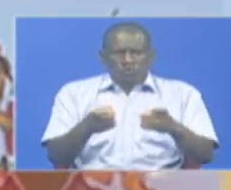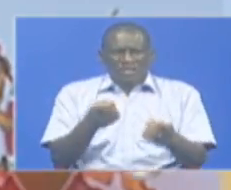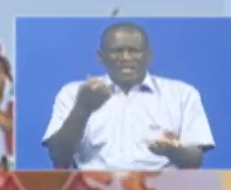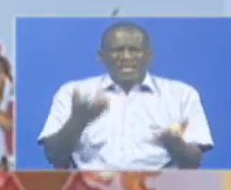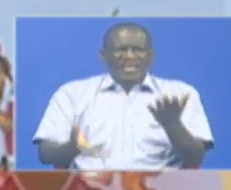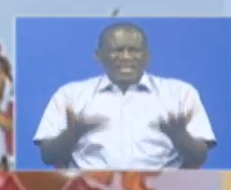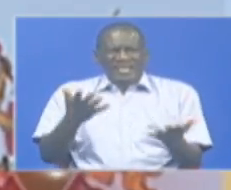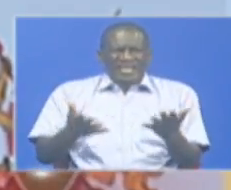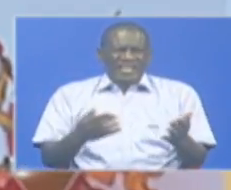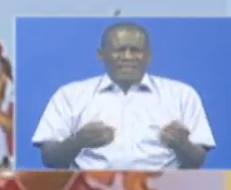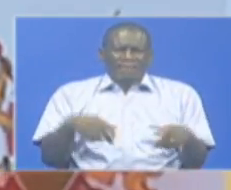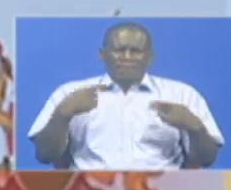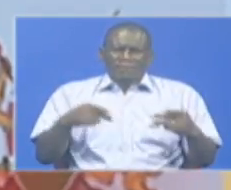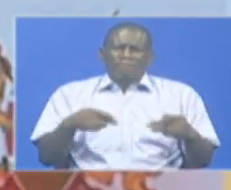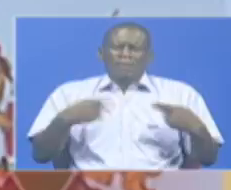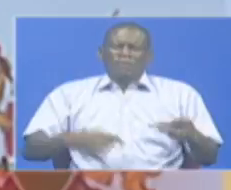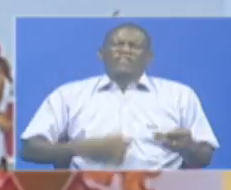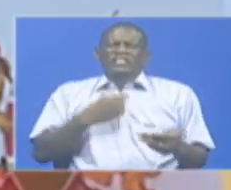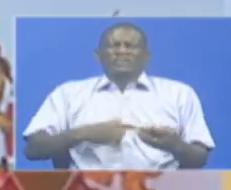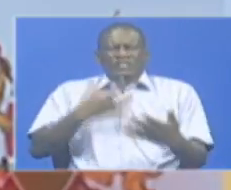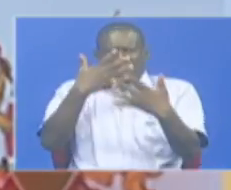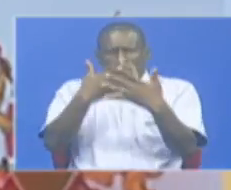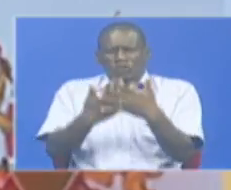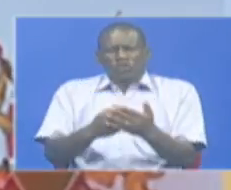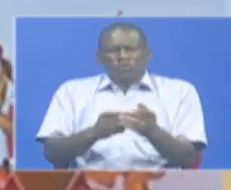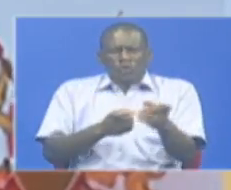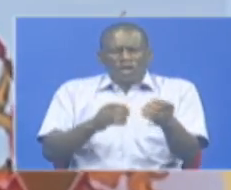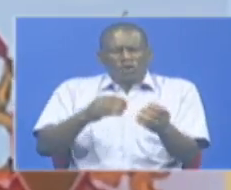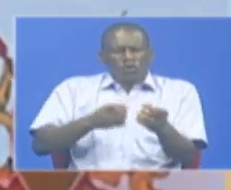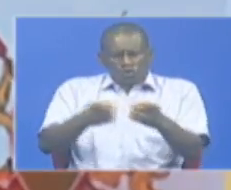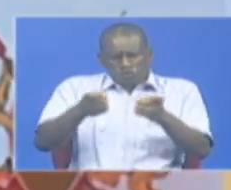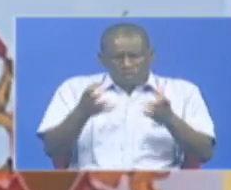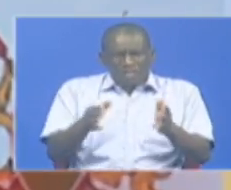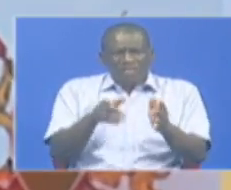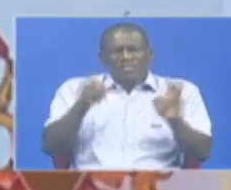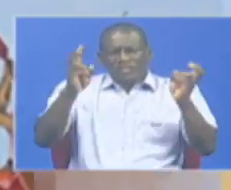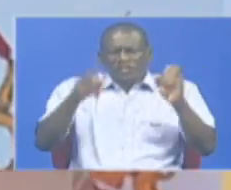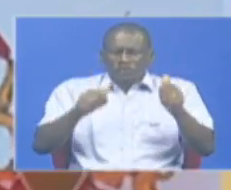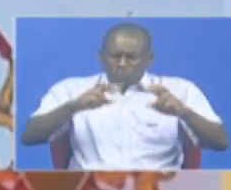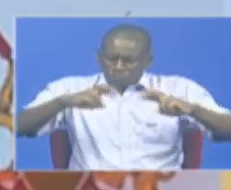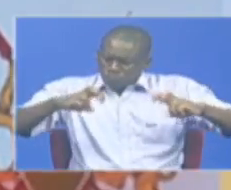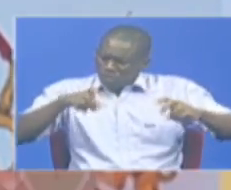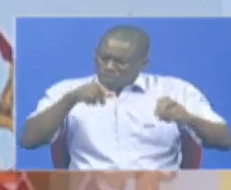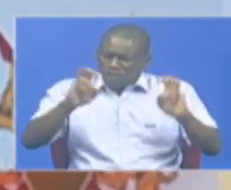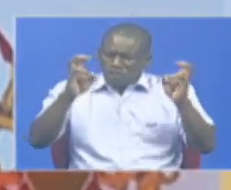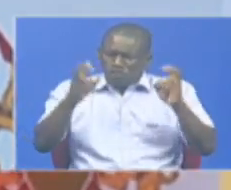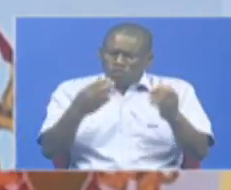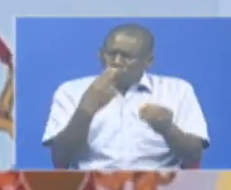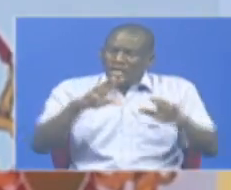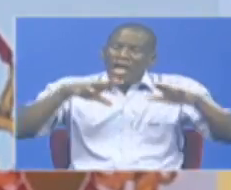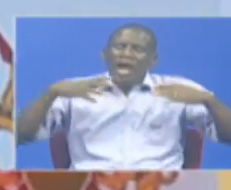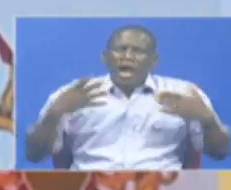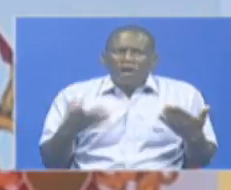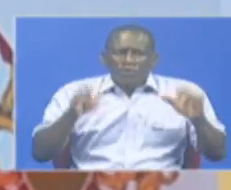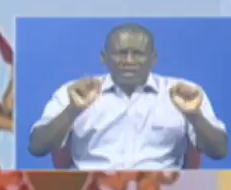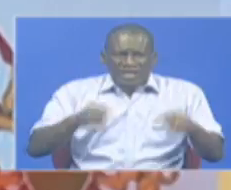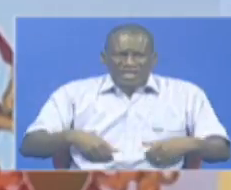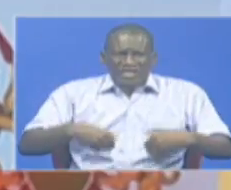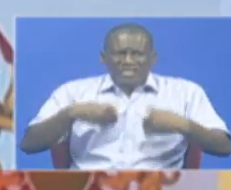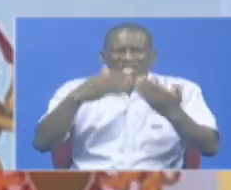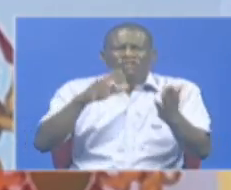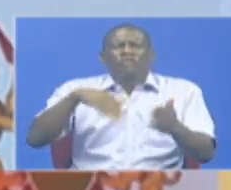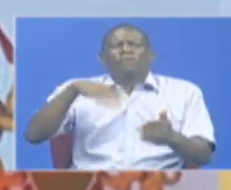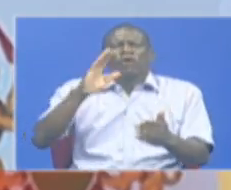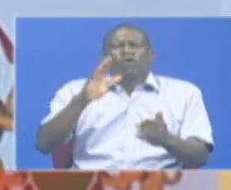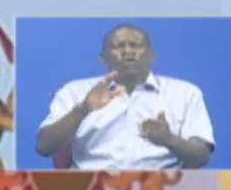any visits in the prison areas. And as we go on, this is a matter that is being reviewed to be able to see how we can then provide much more